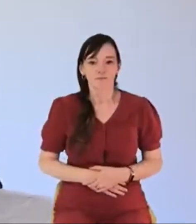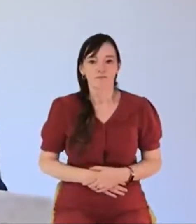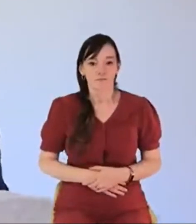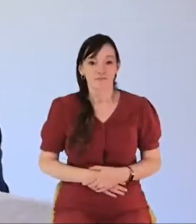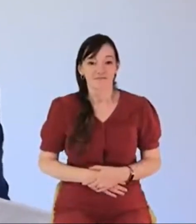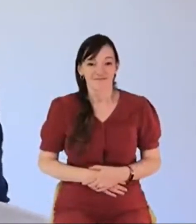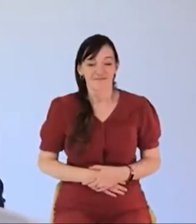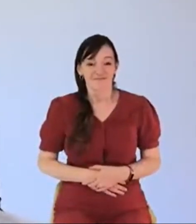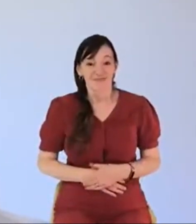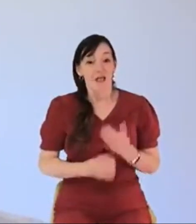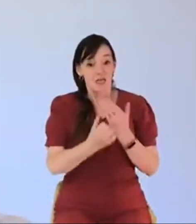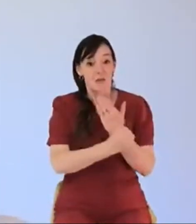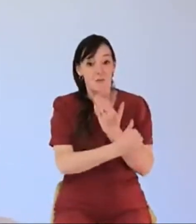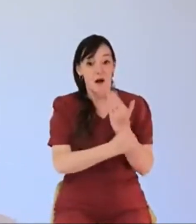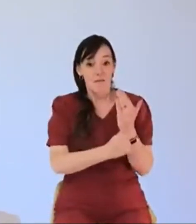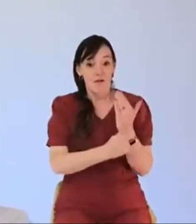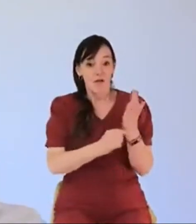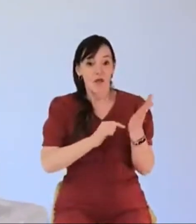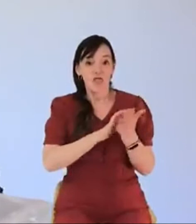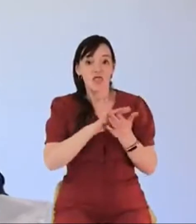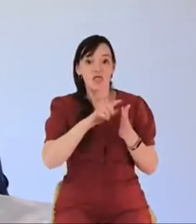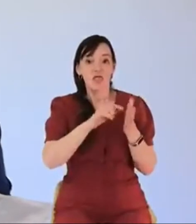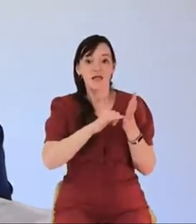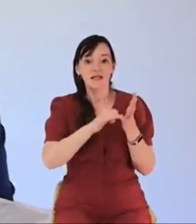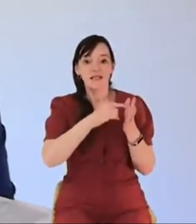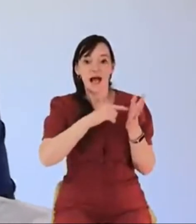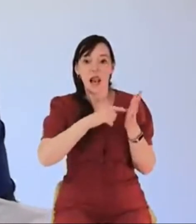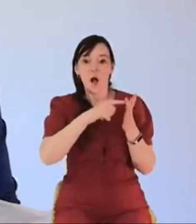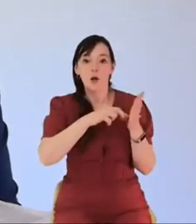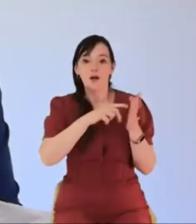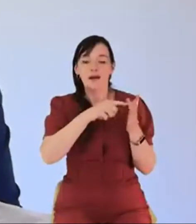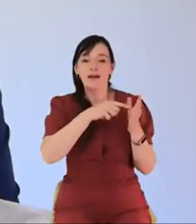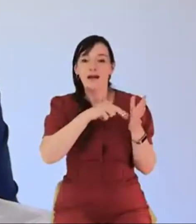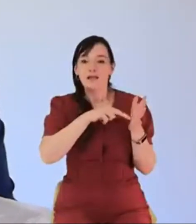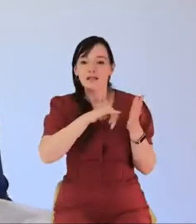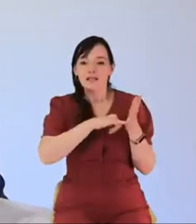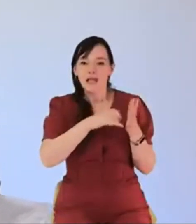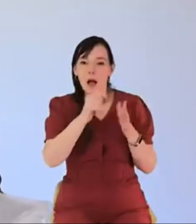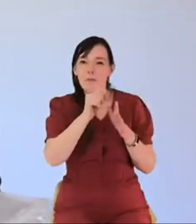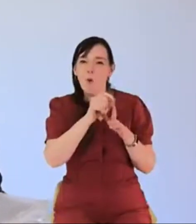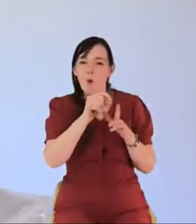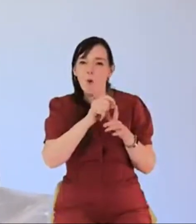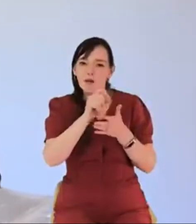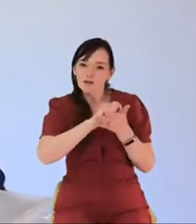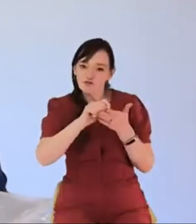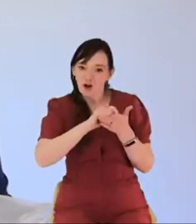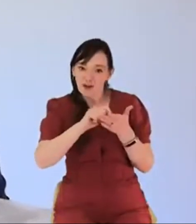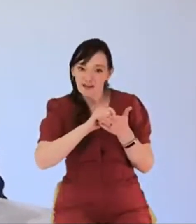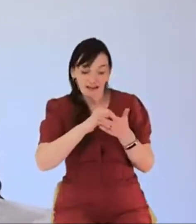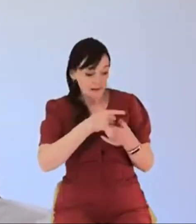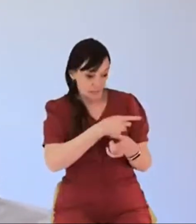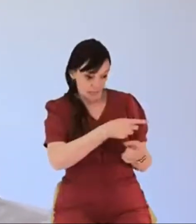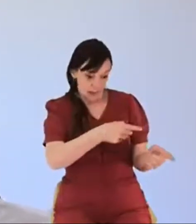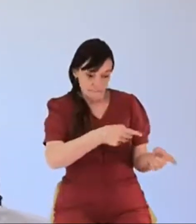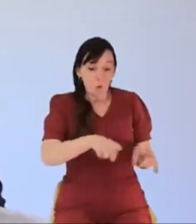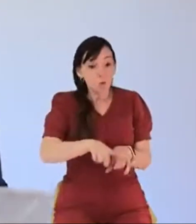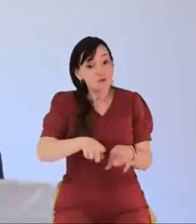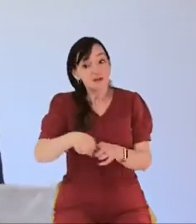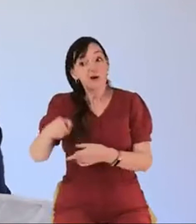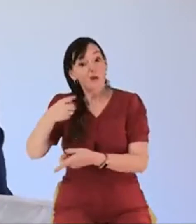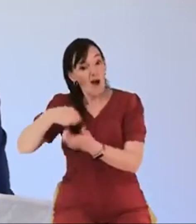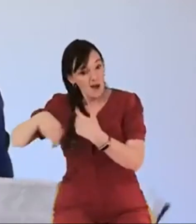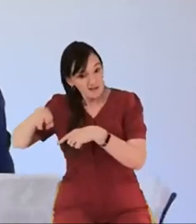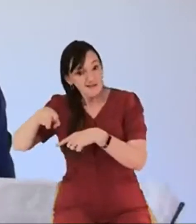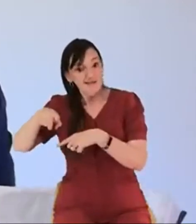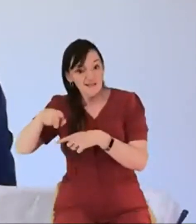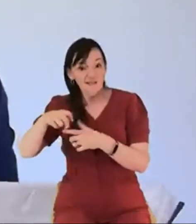Paul is writing to the Thessalonians And he's writing to us about the future That we have to look forward to The